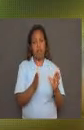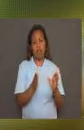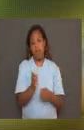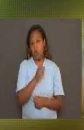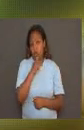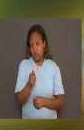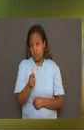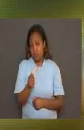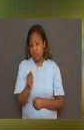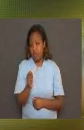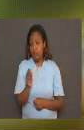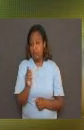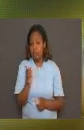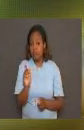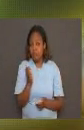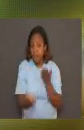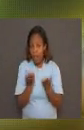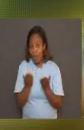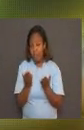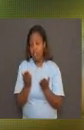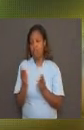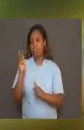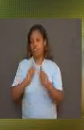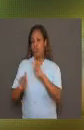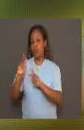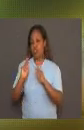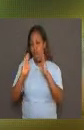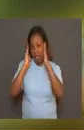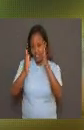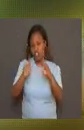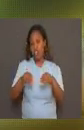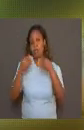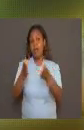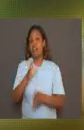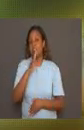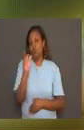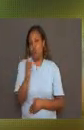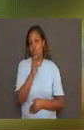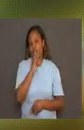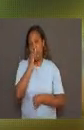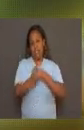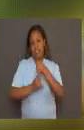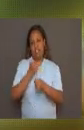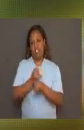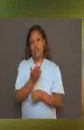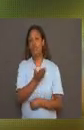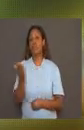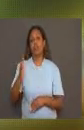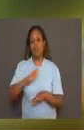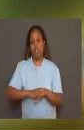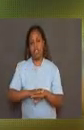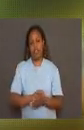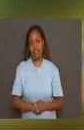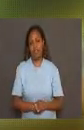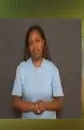Ethiopians are not paying attention to international affairs.